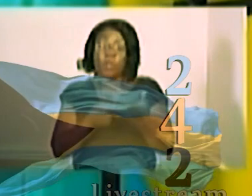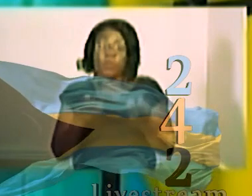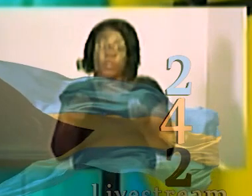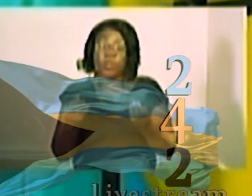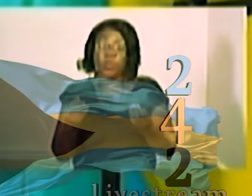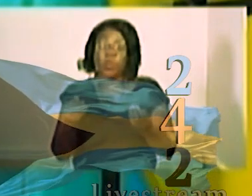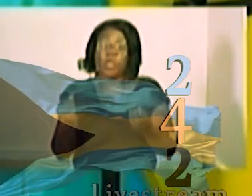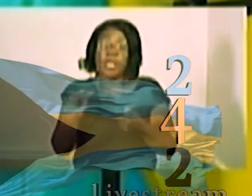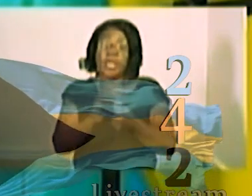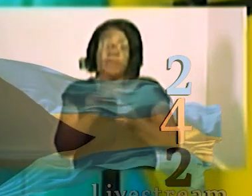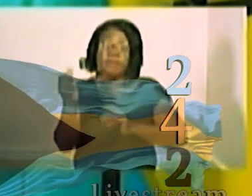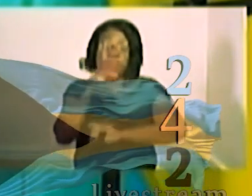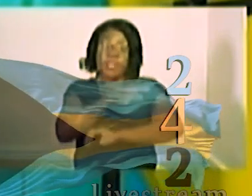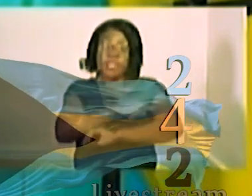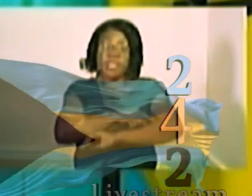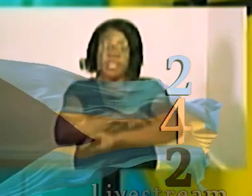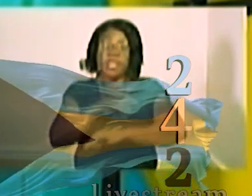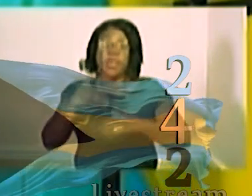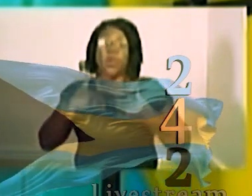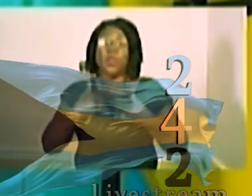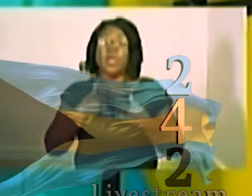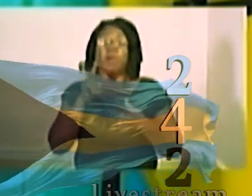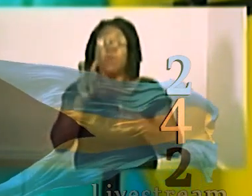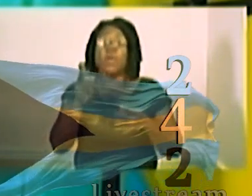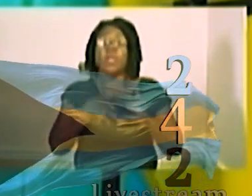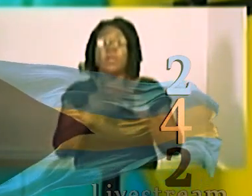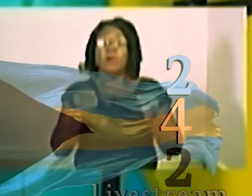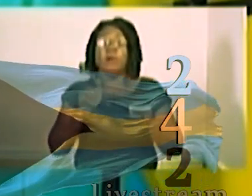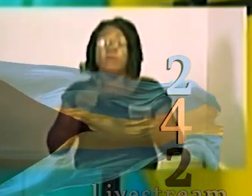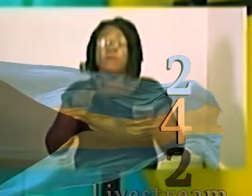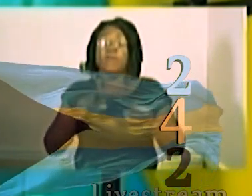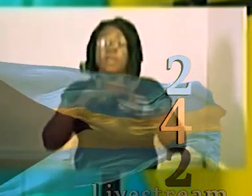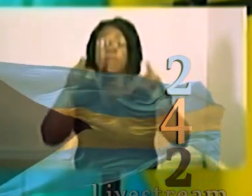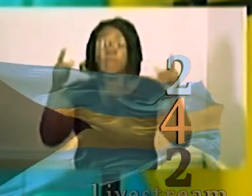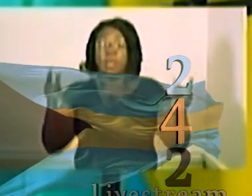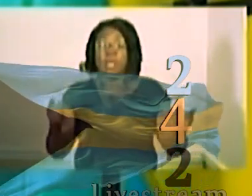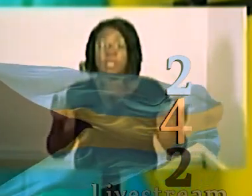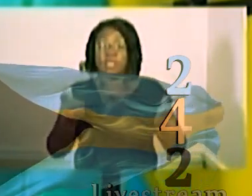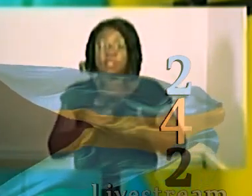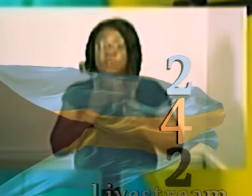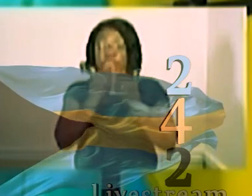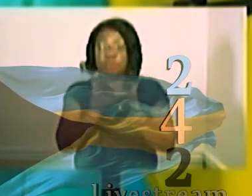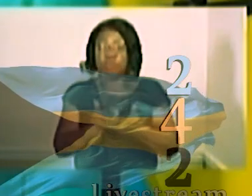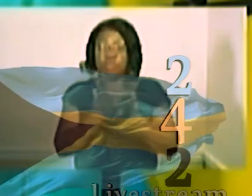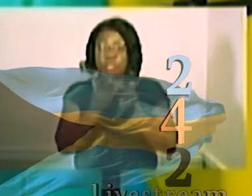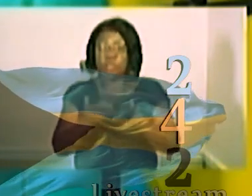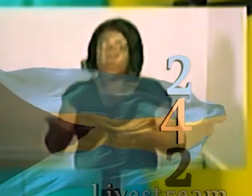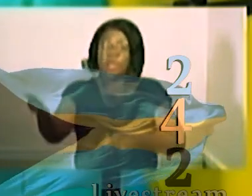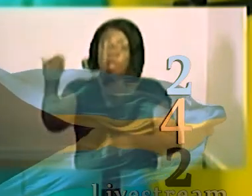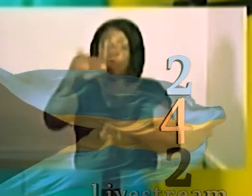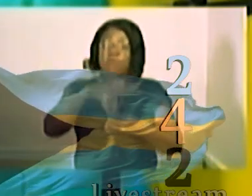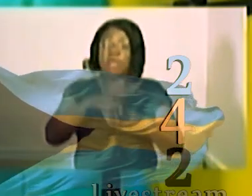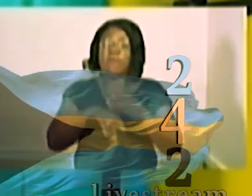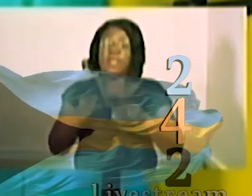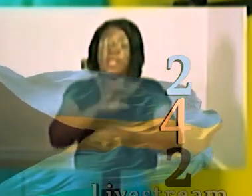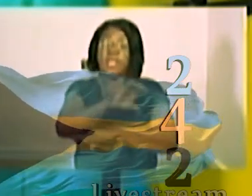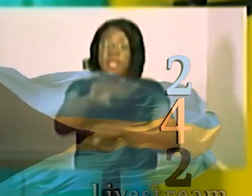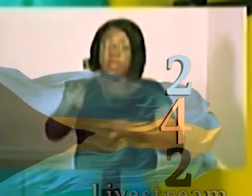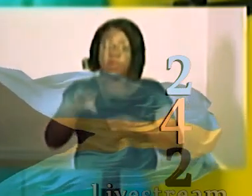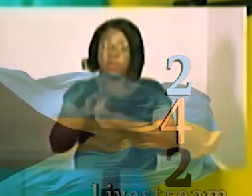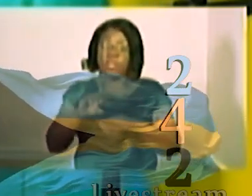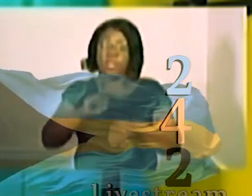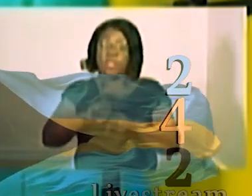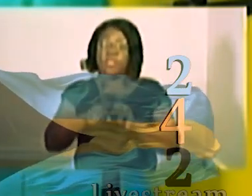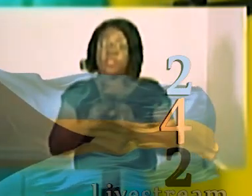basis. We have one of the largest cruise ship arrivals in the Caribbean. So we